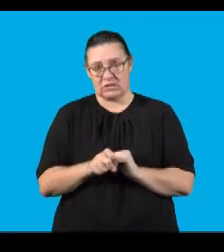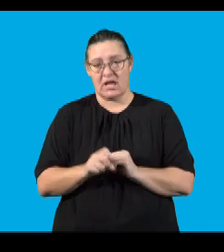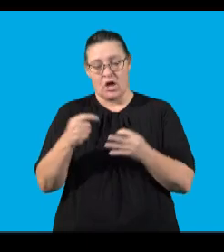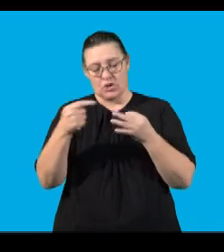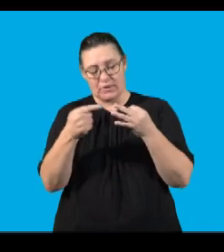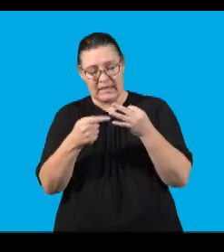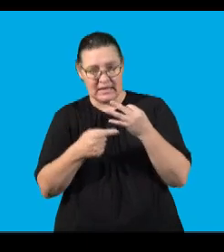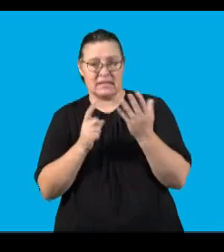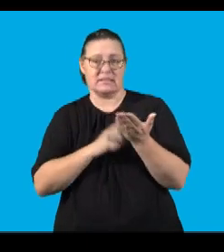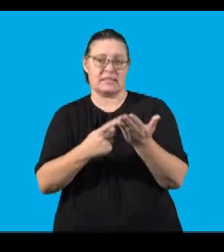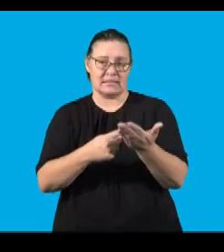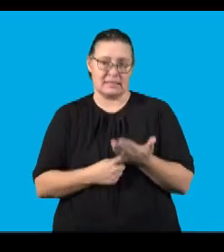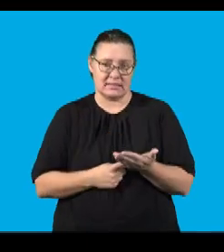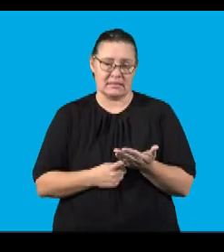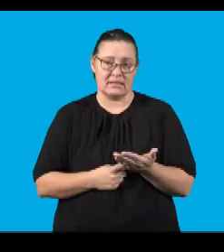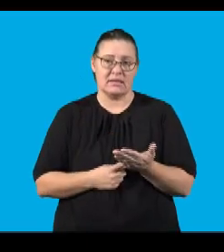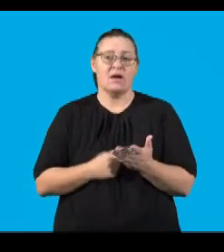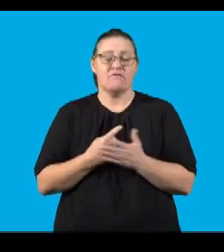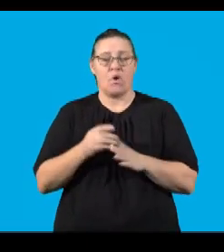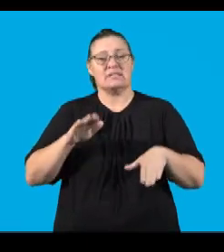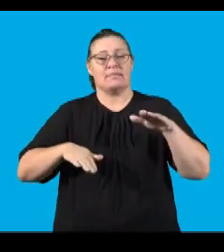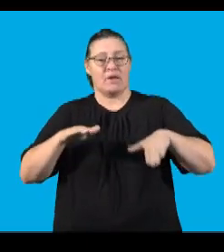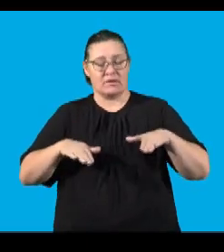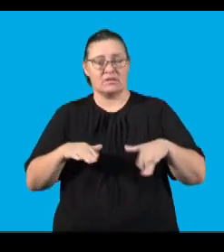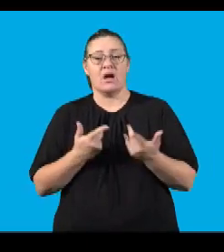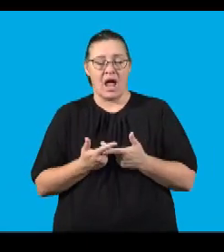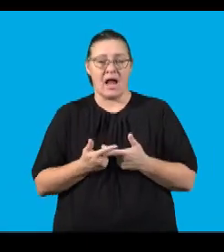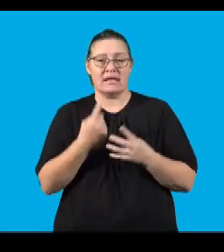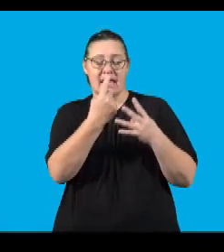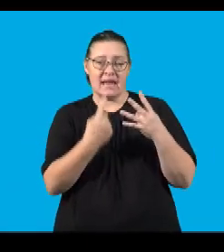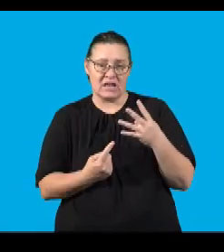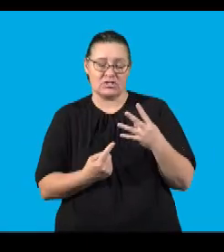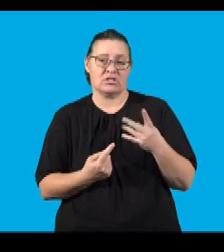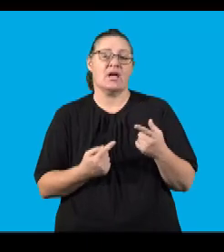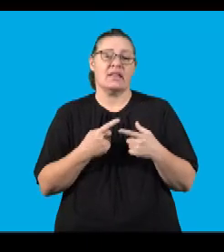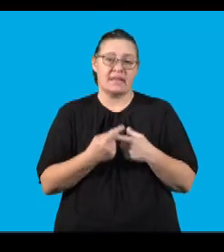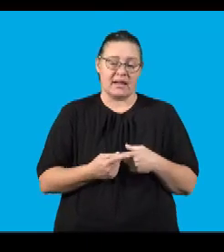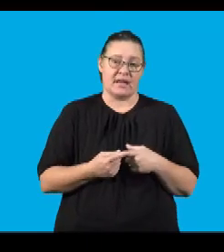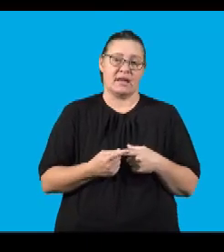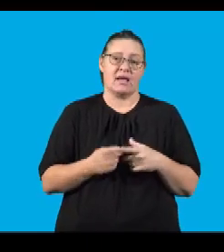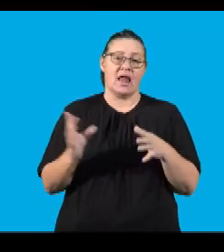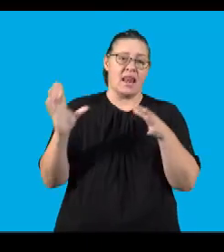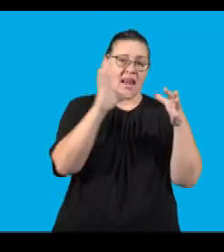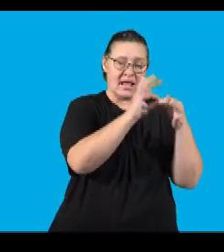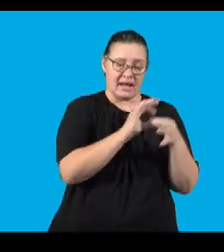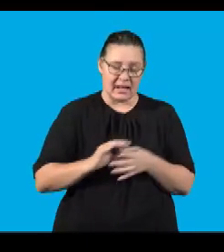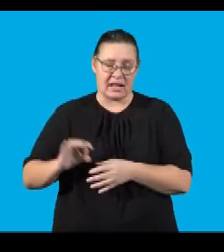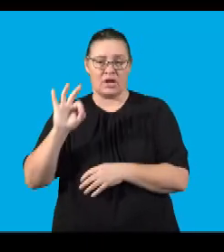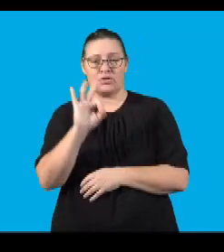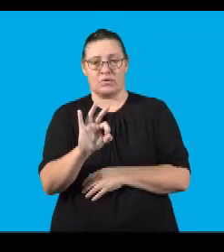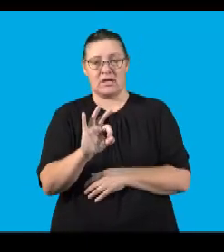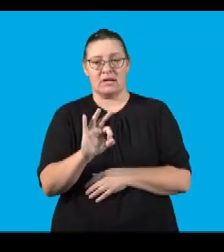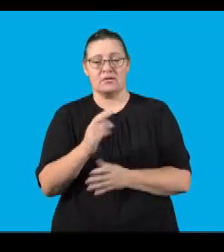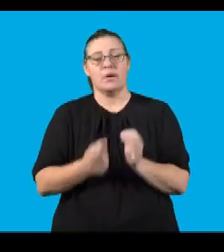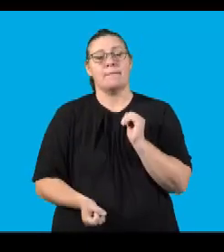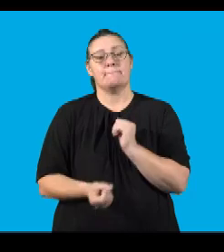3 elements to discuss. Again, you'll look for similarities between each of these elements and then link those 3 elements